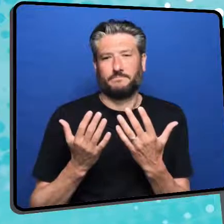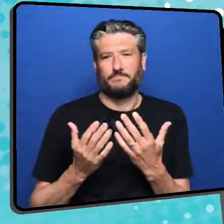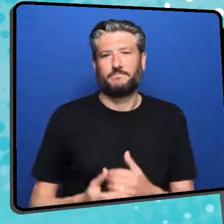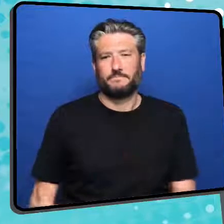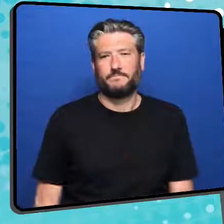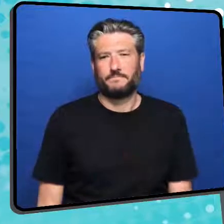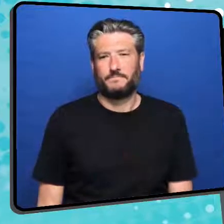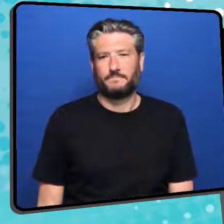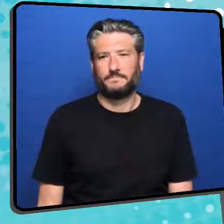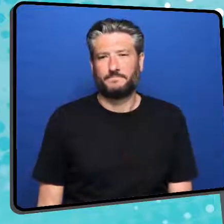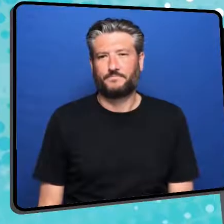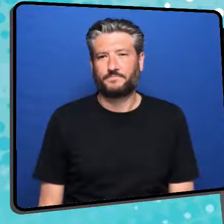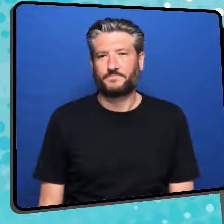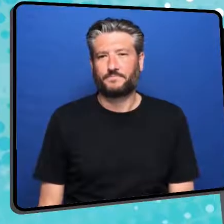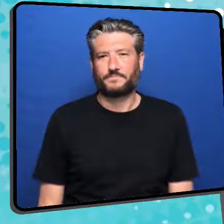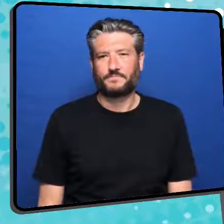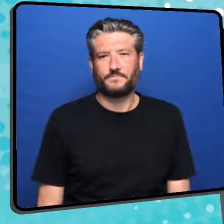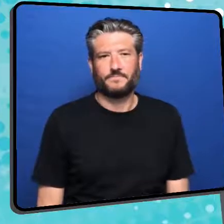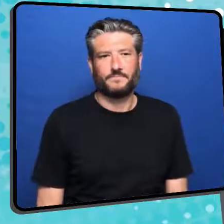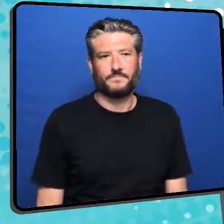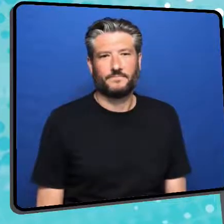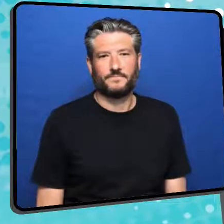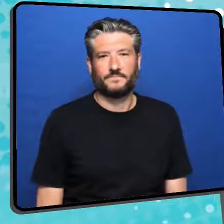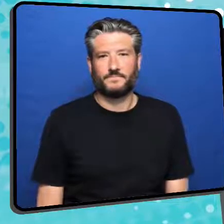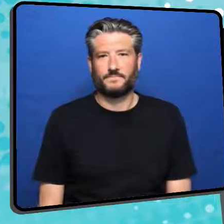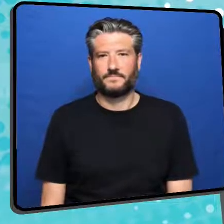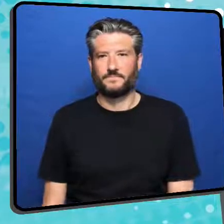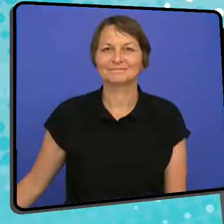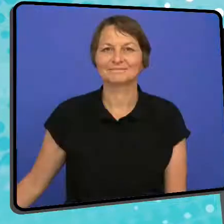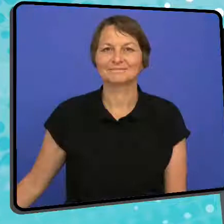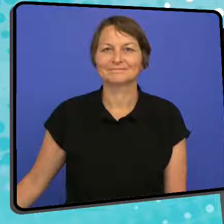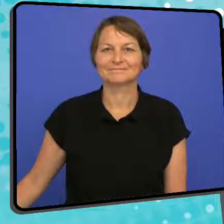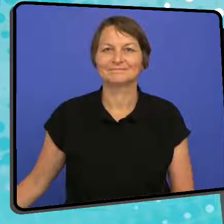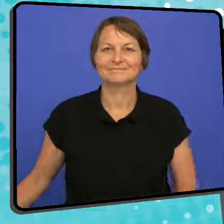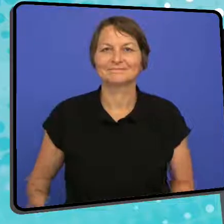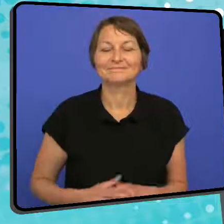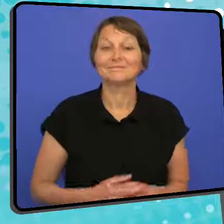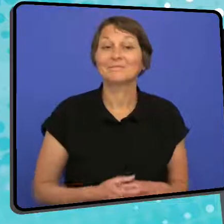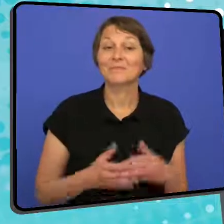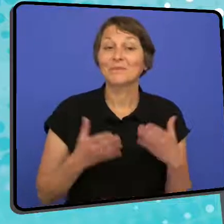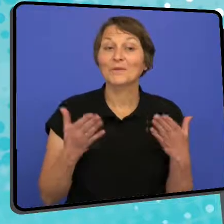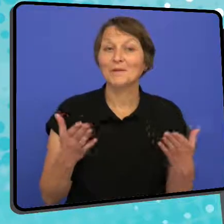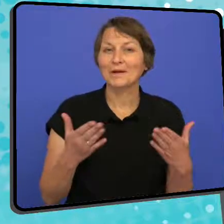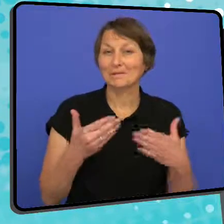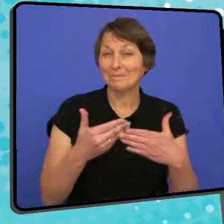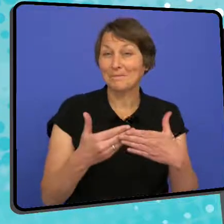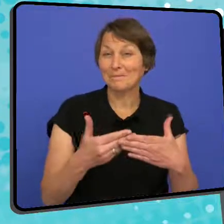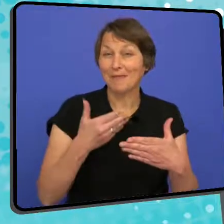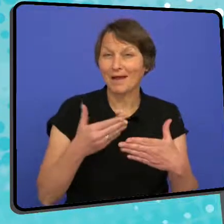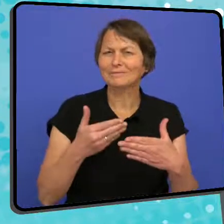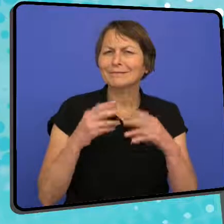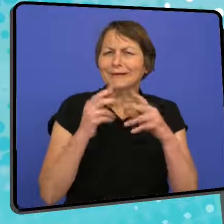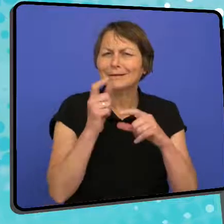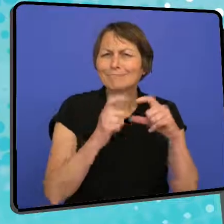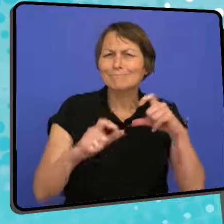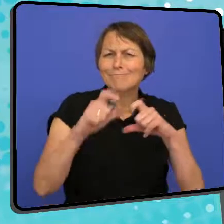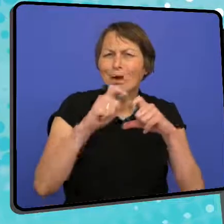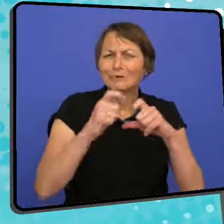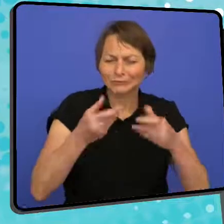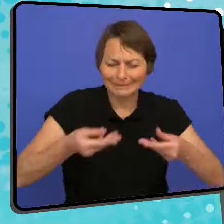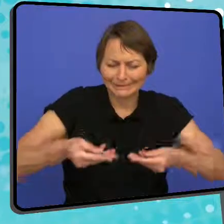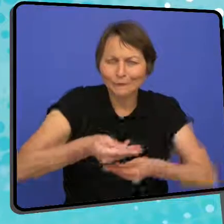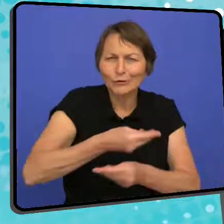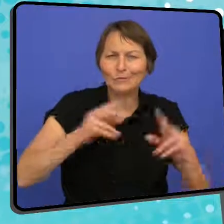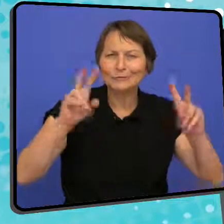before, statistics. So after my master in economics, then I went on doing